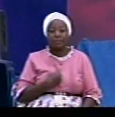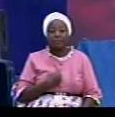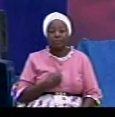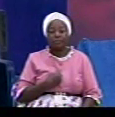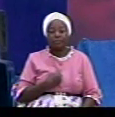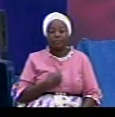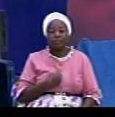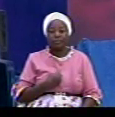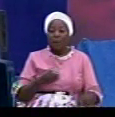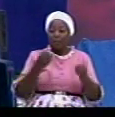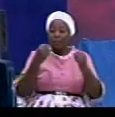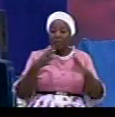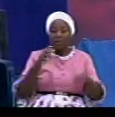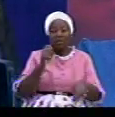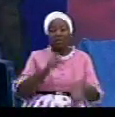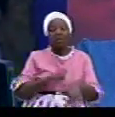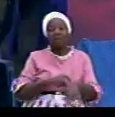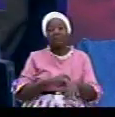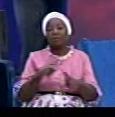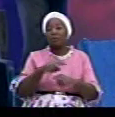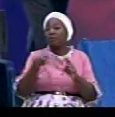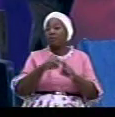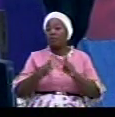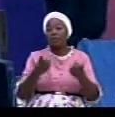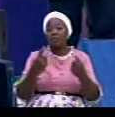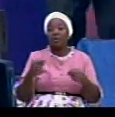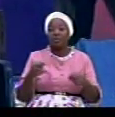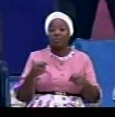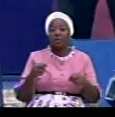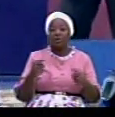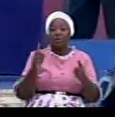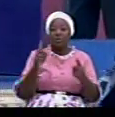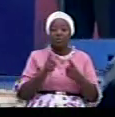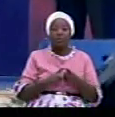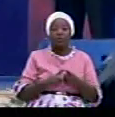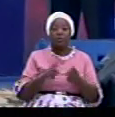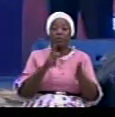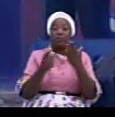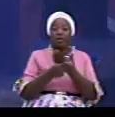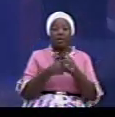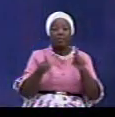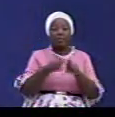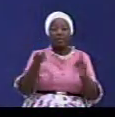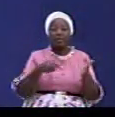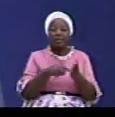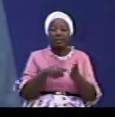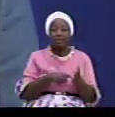Many times when people come to crusades like this,